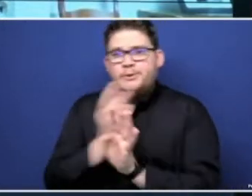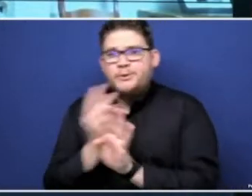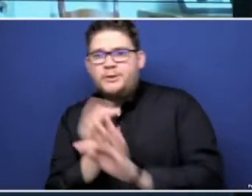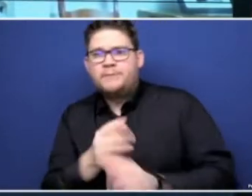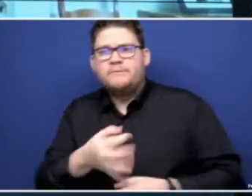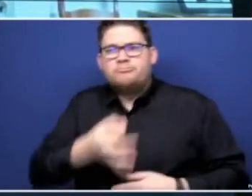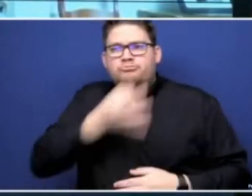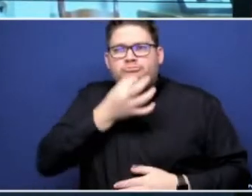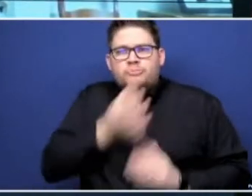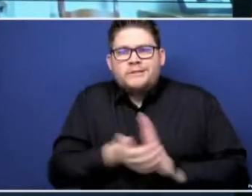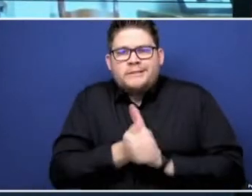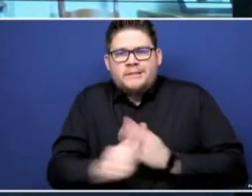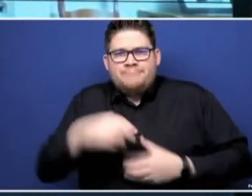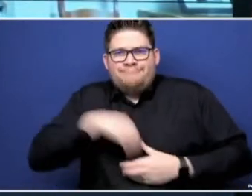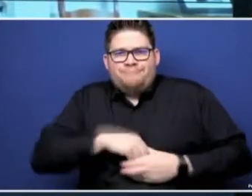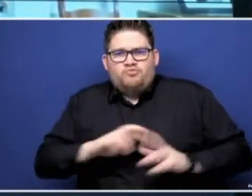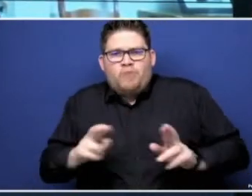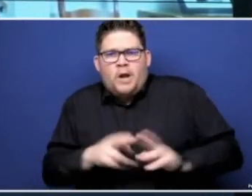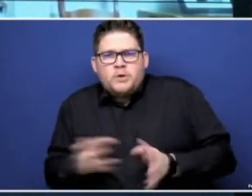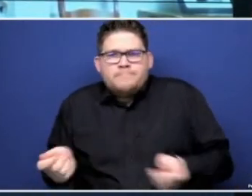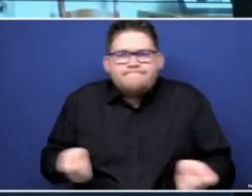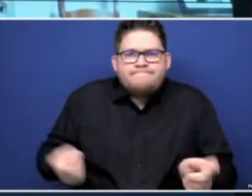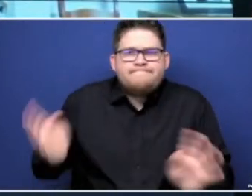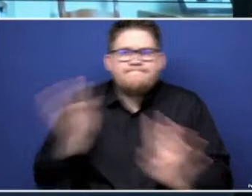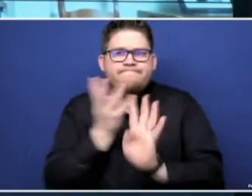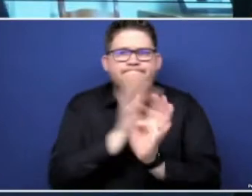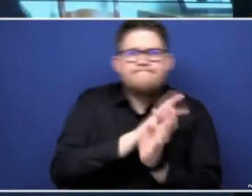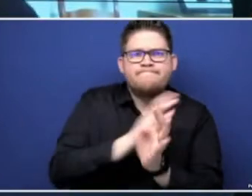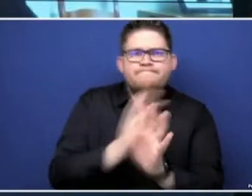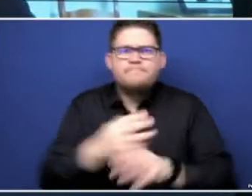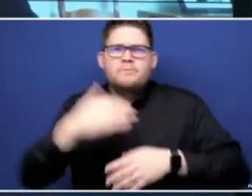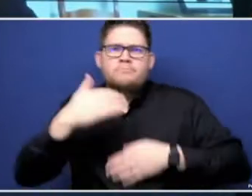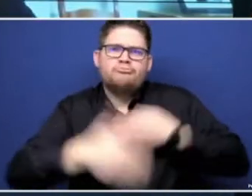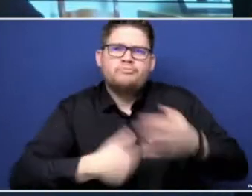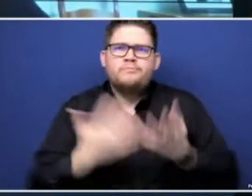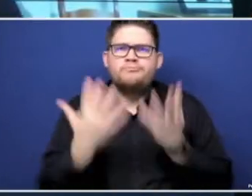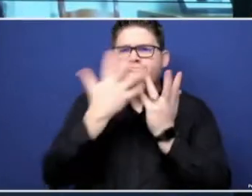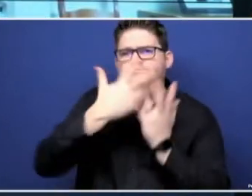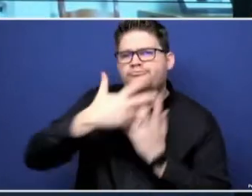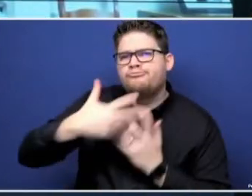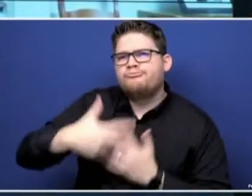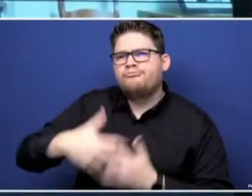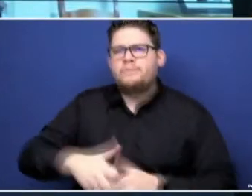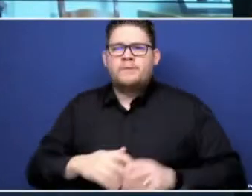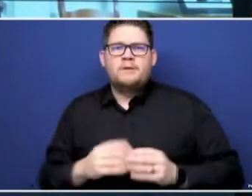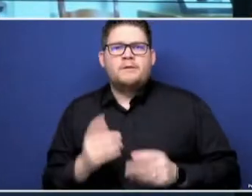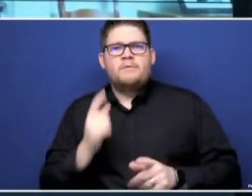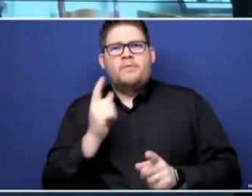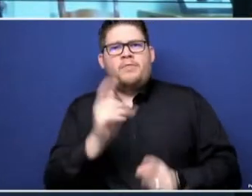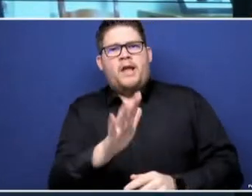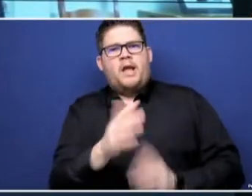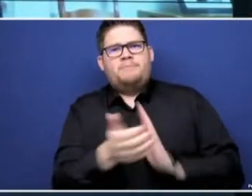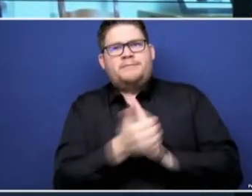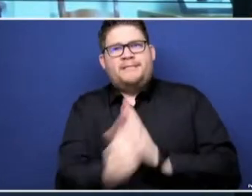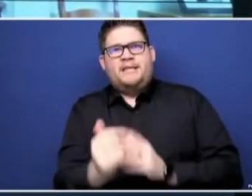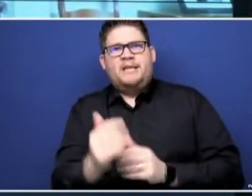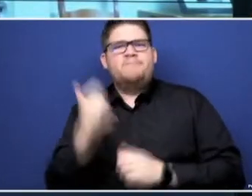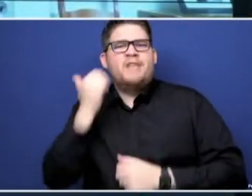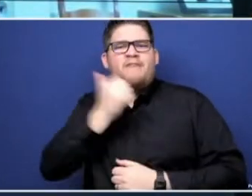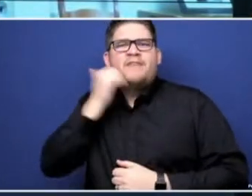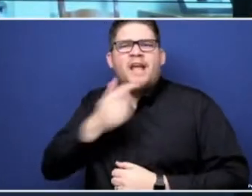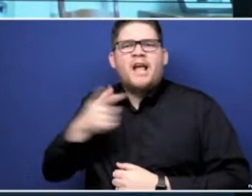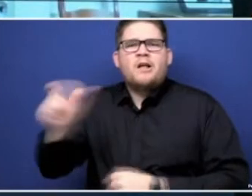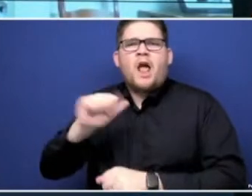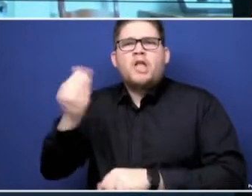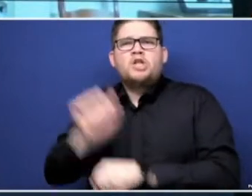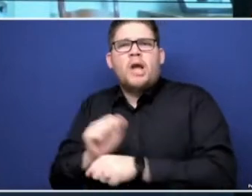being able to see their families again. And as you said, Premier, following the next weeks that are still going to be difficult to